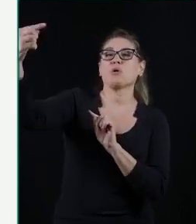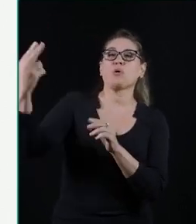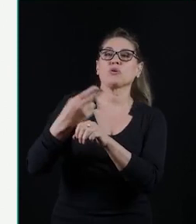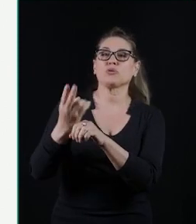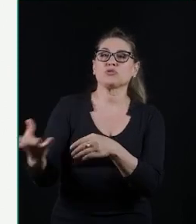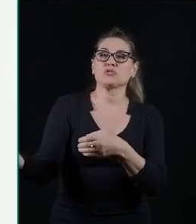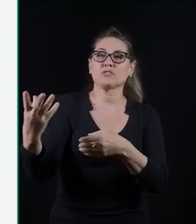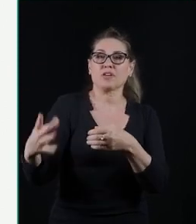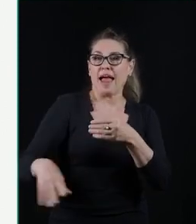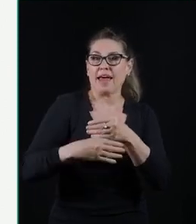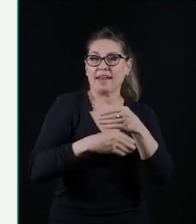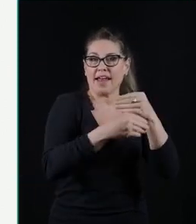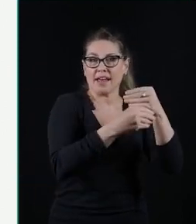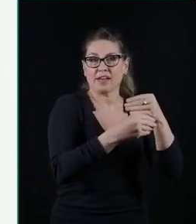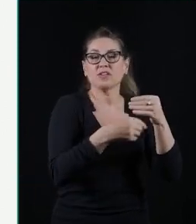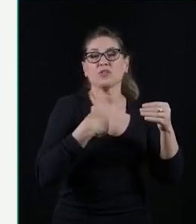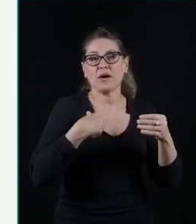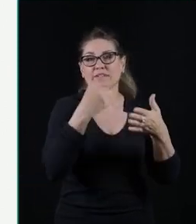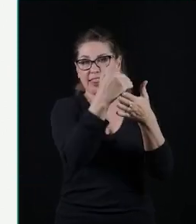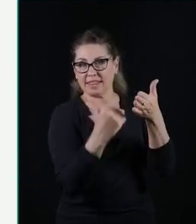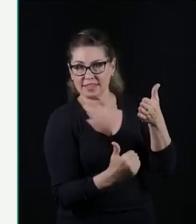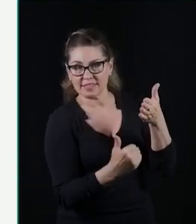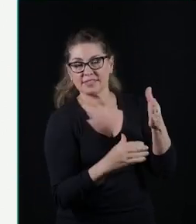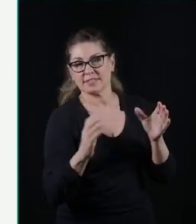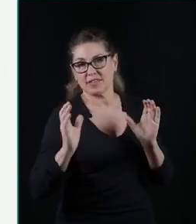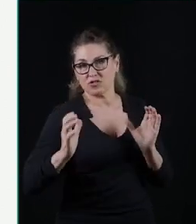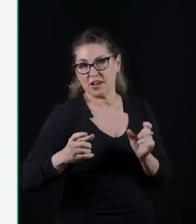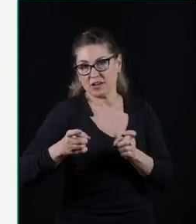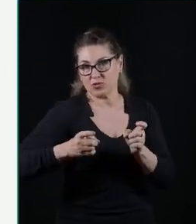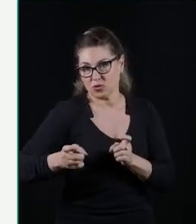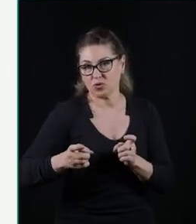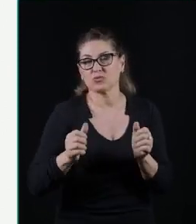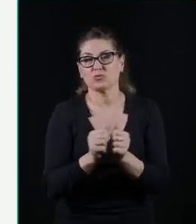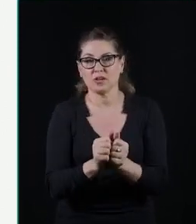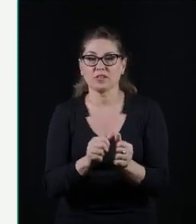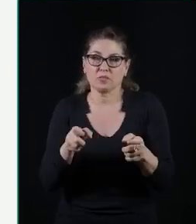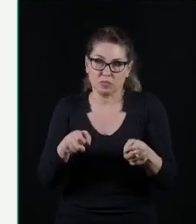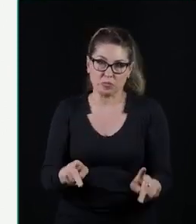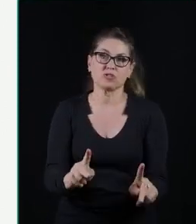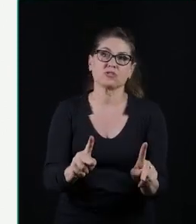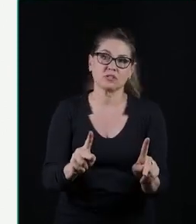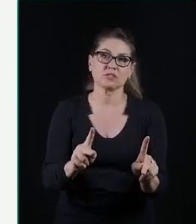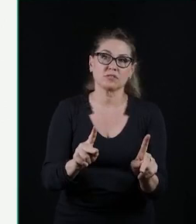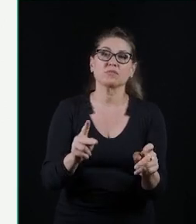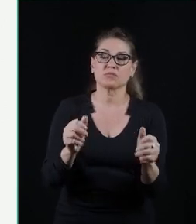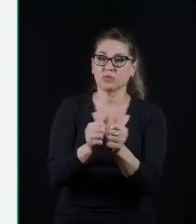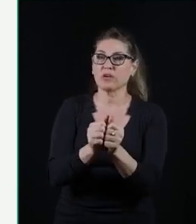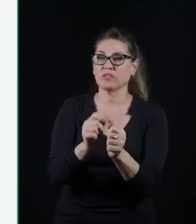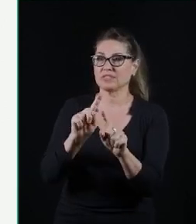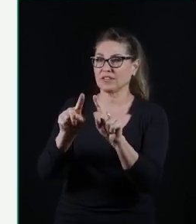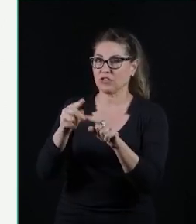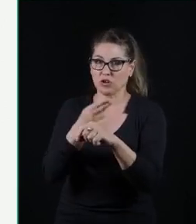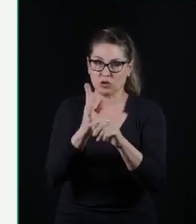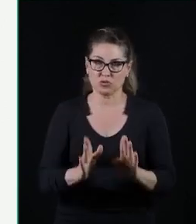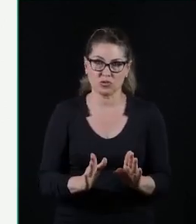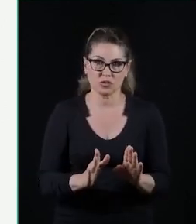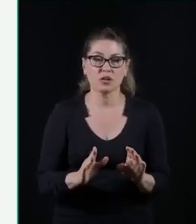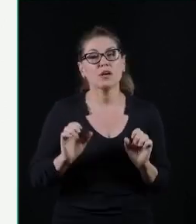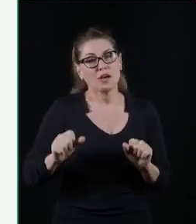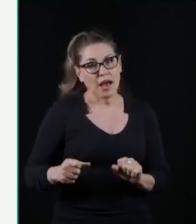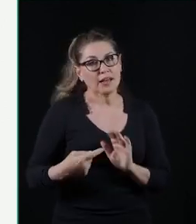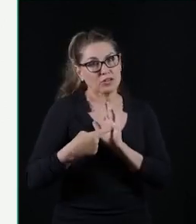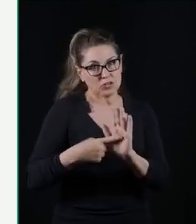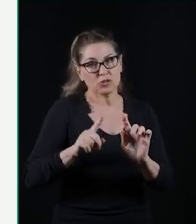you maintain a list of chat controls and control permissions between users. We can look at